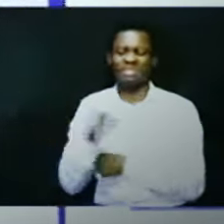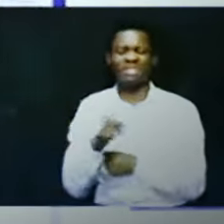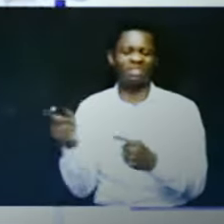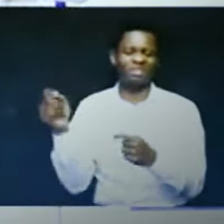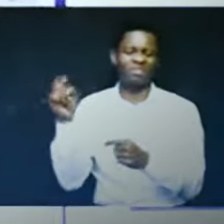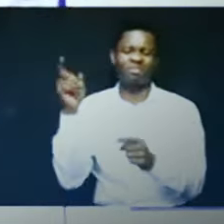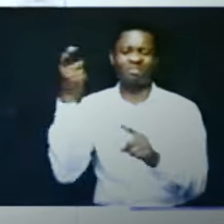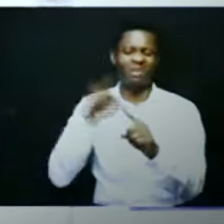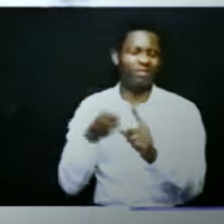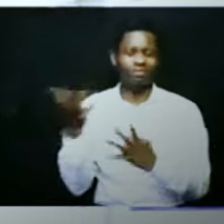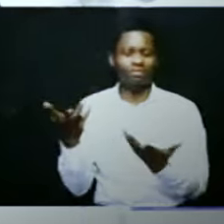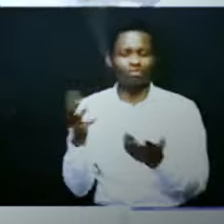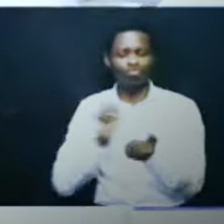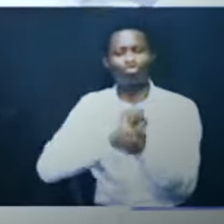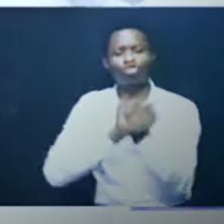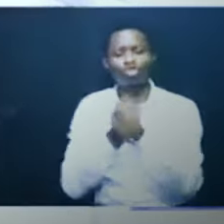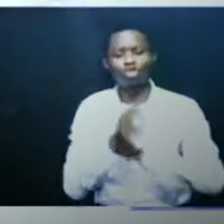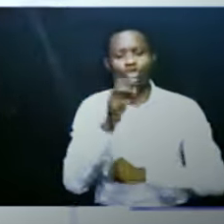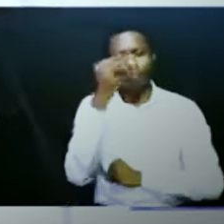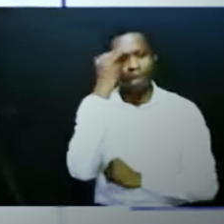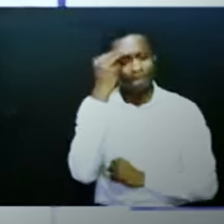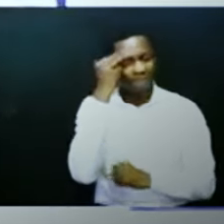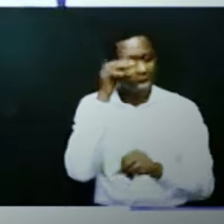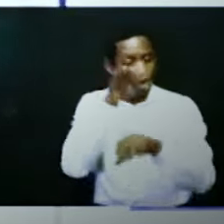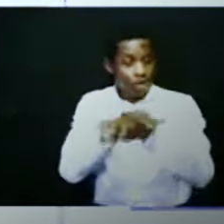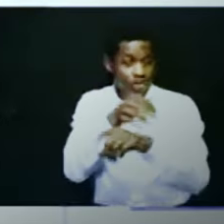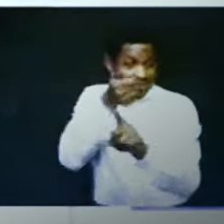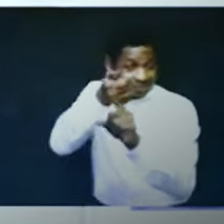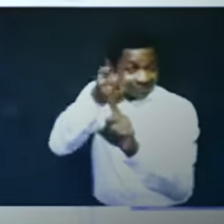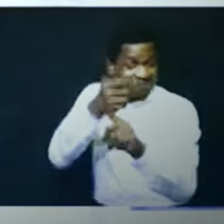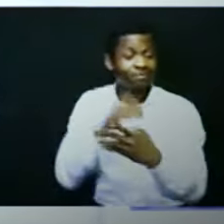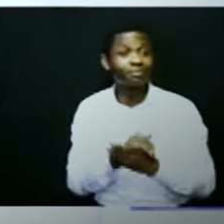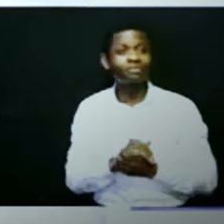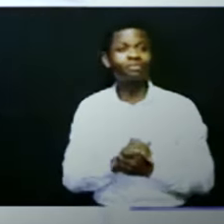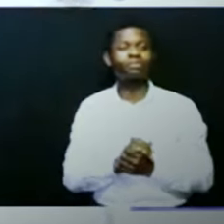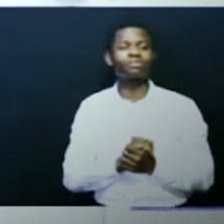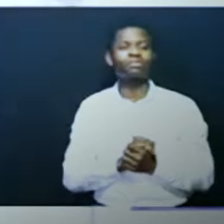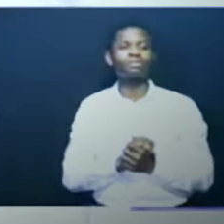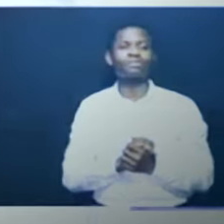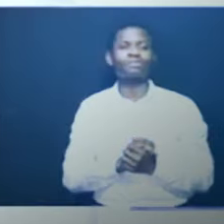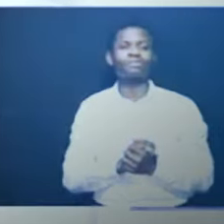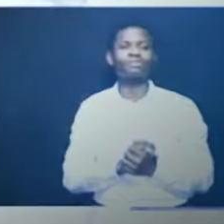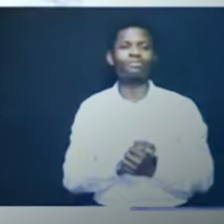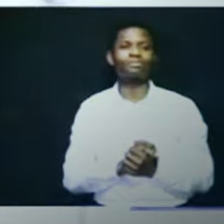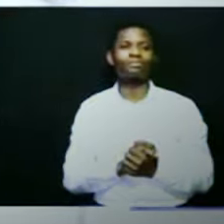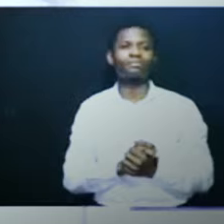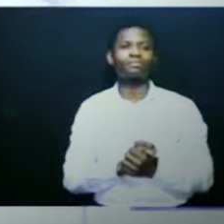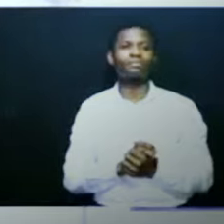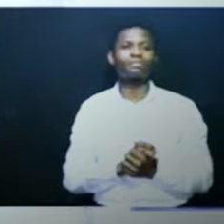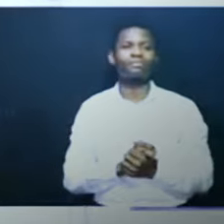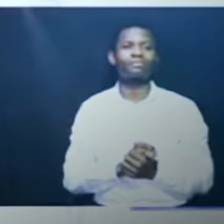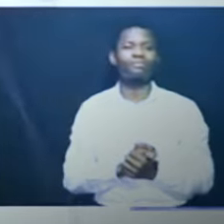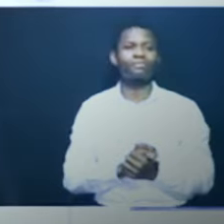calendar. Reposition your mind on yourself. Now,